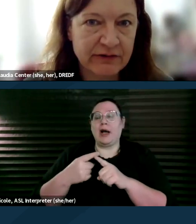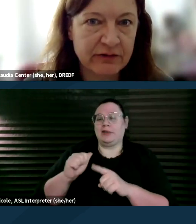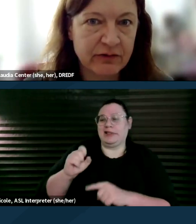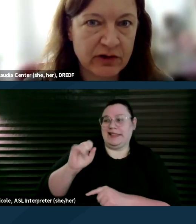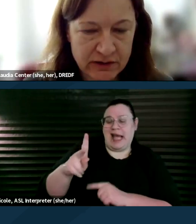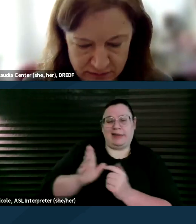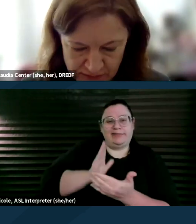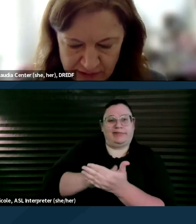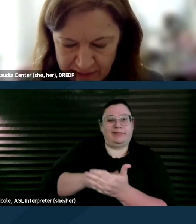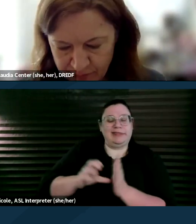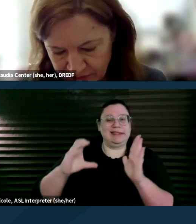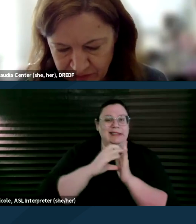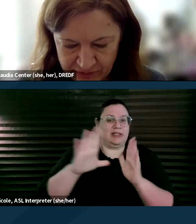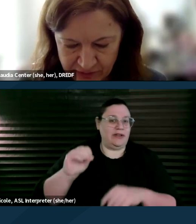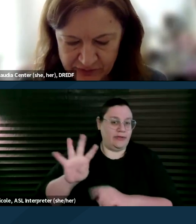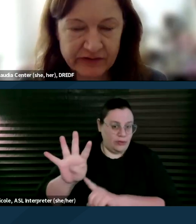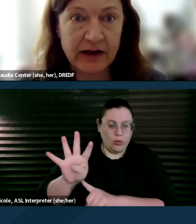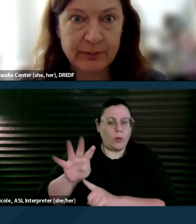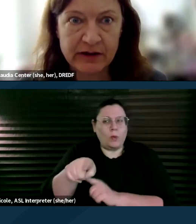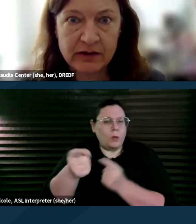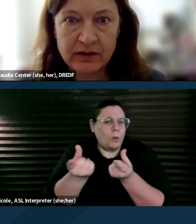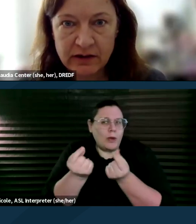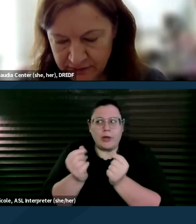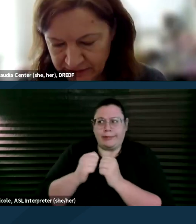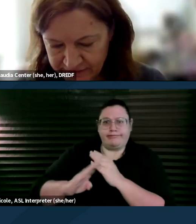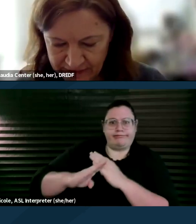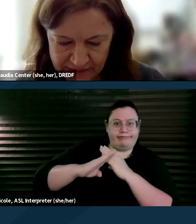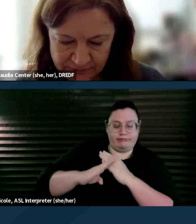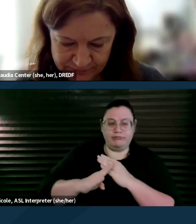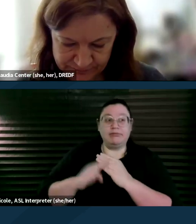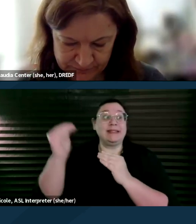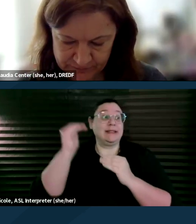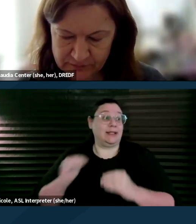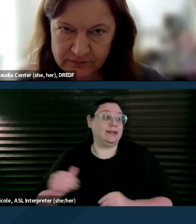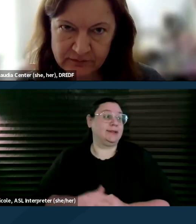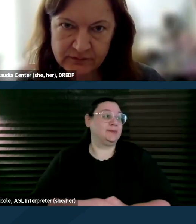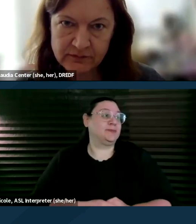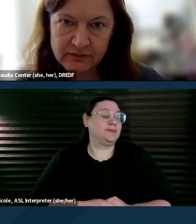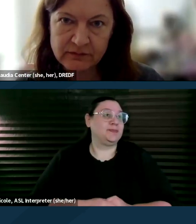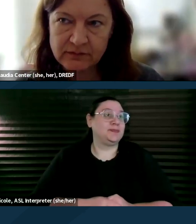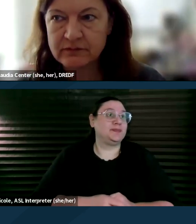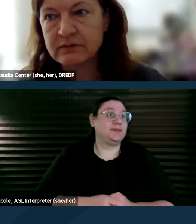Section 504 and what you can do to stop it. Next slide.